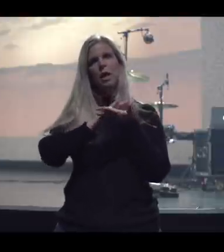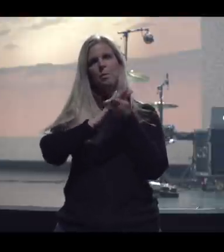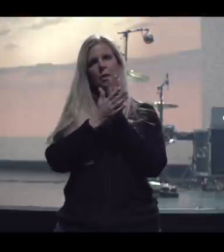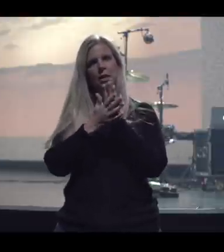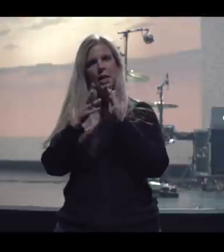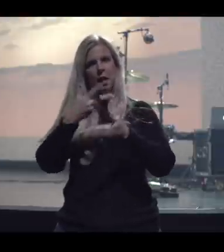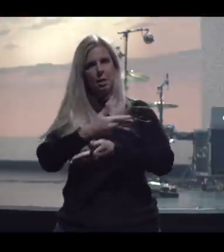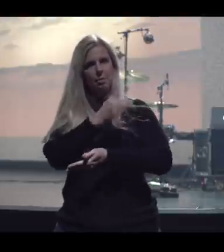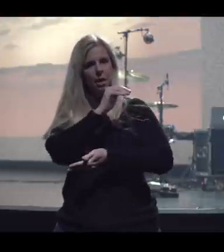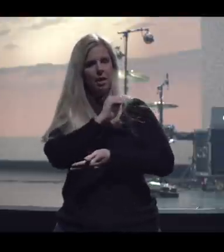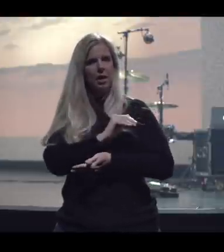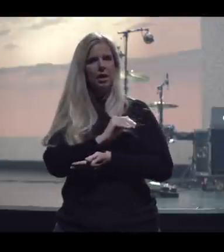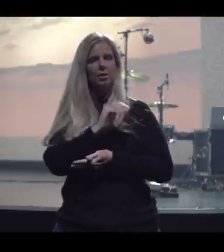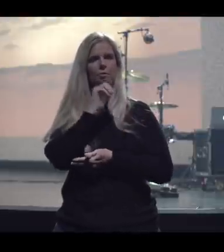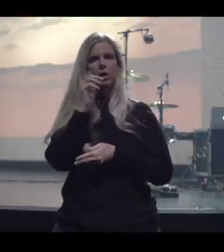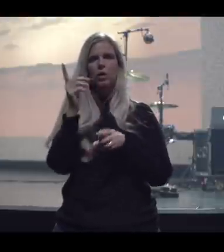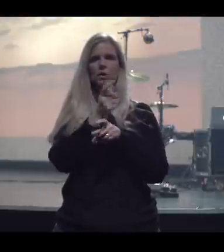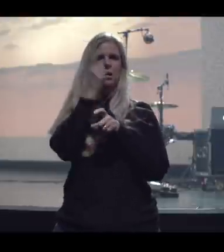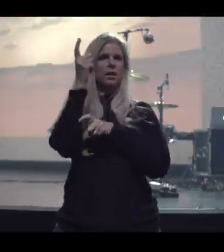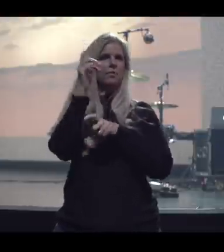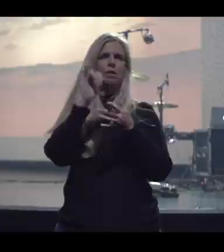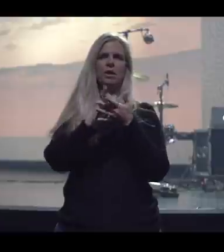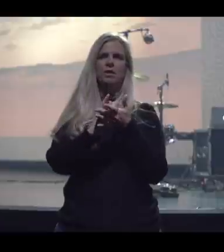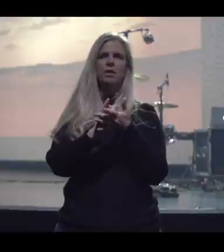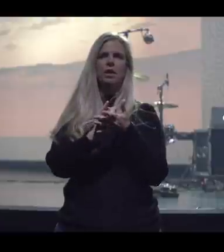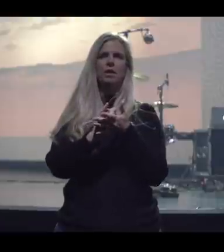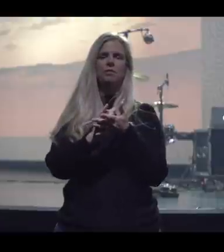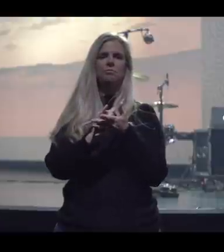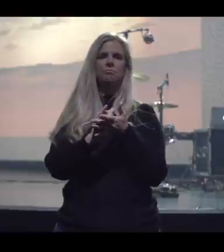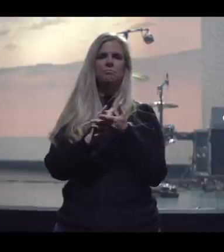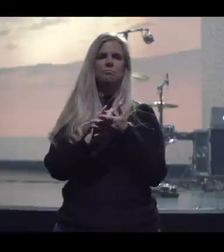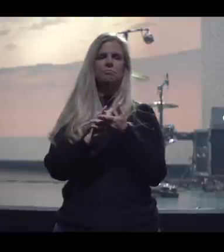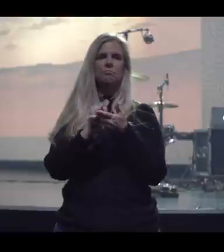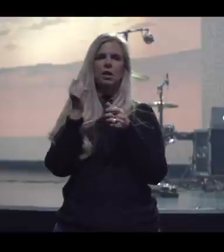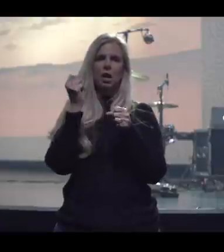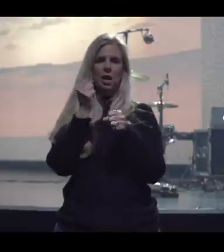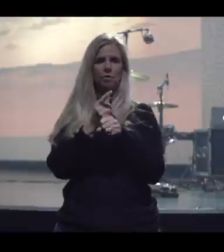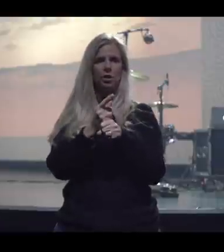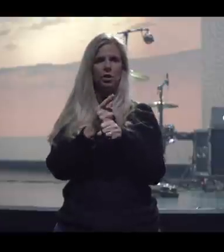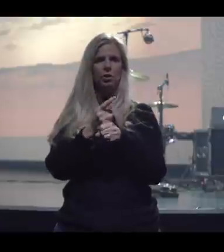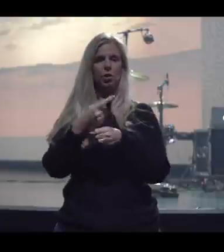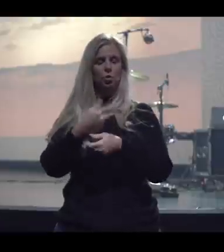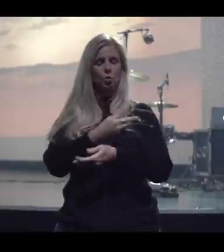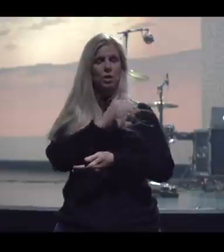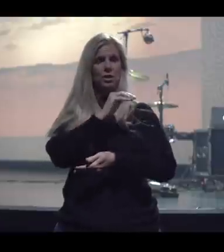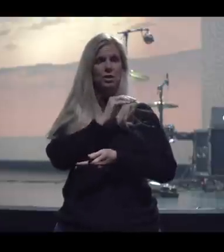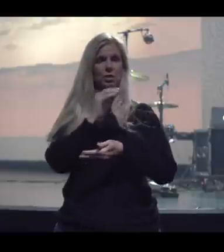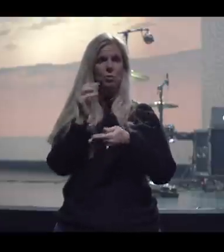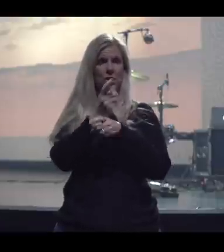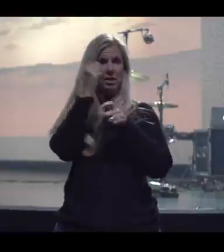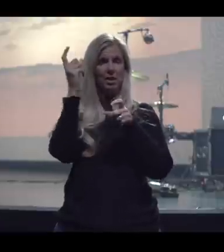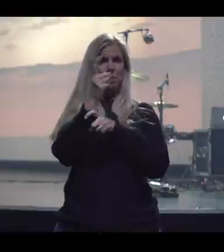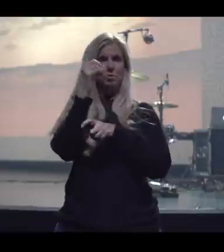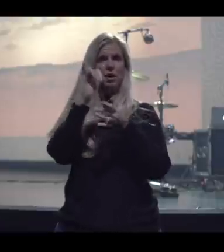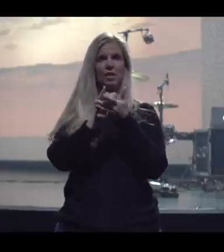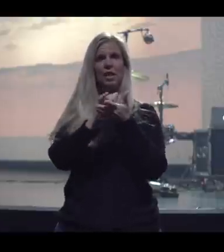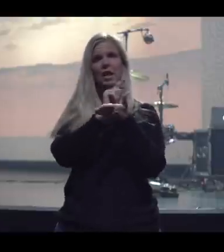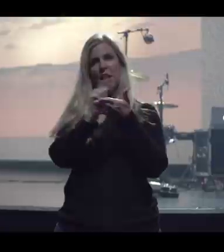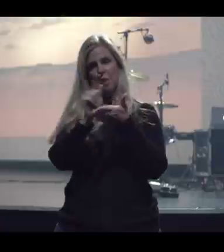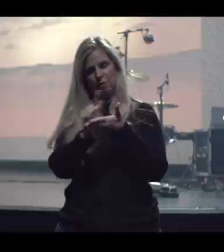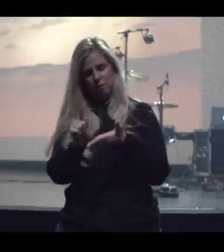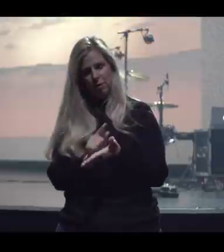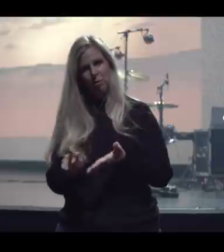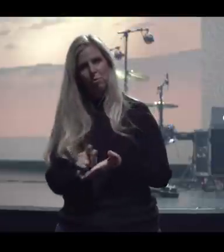celebrate that once a year. We celebrate it every single week with these simple